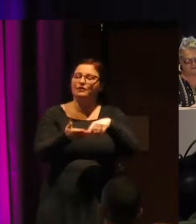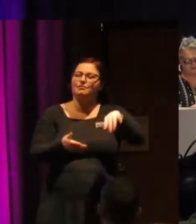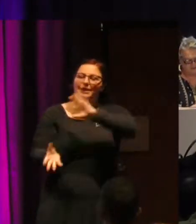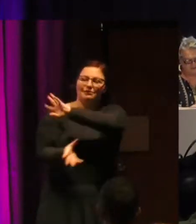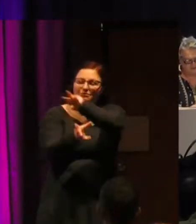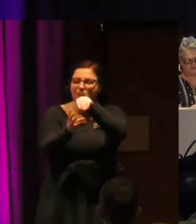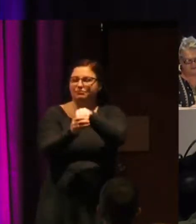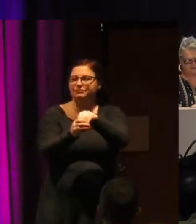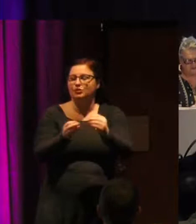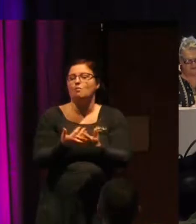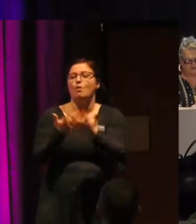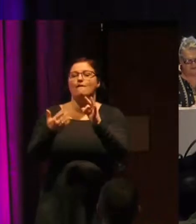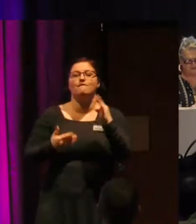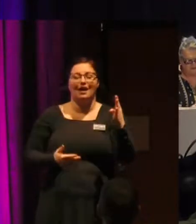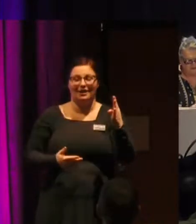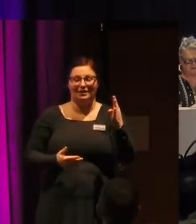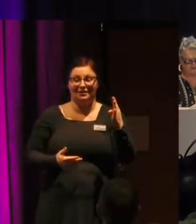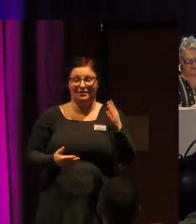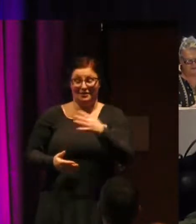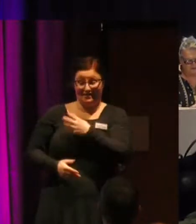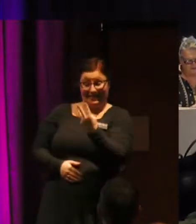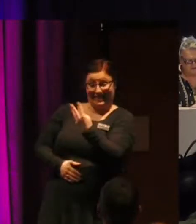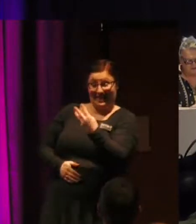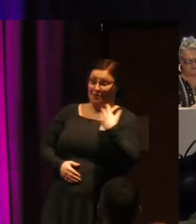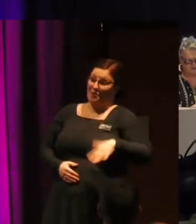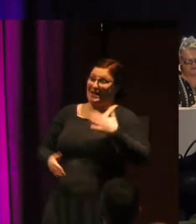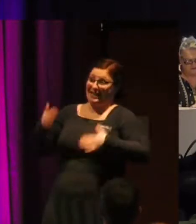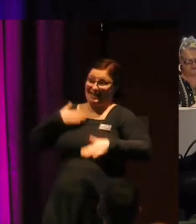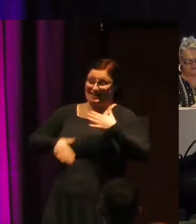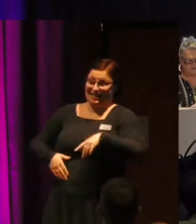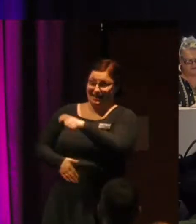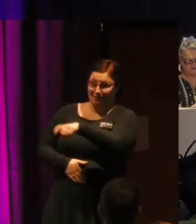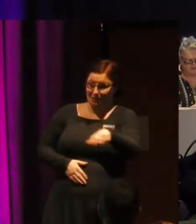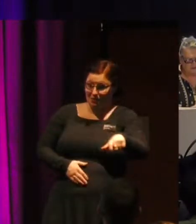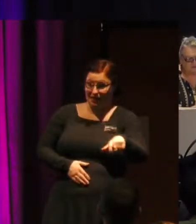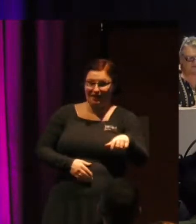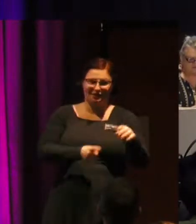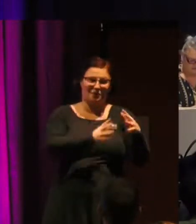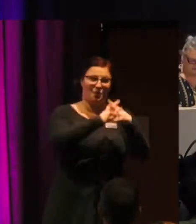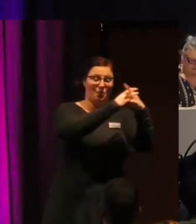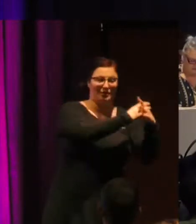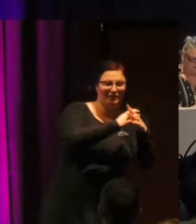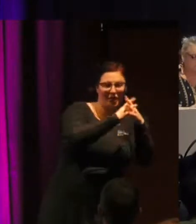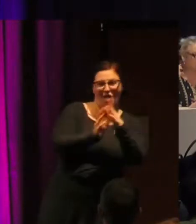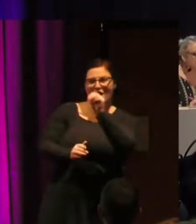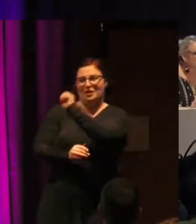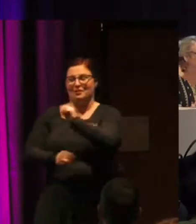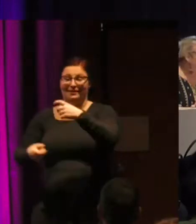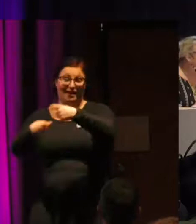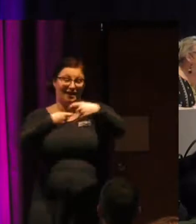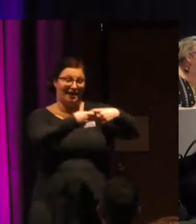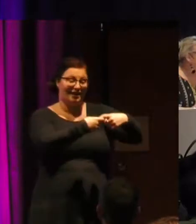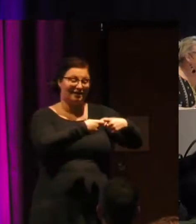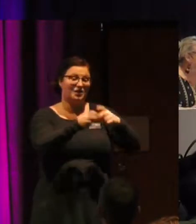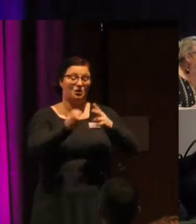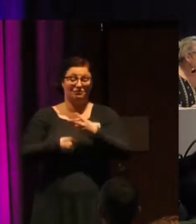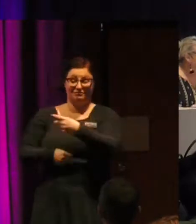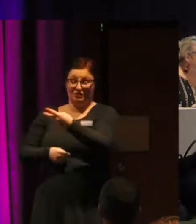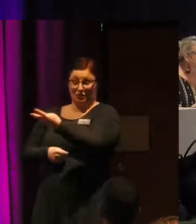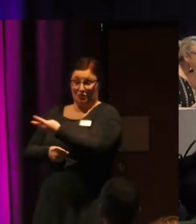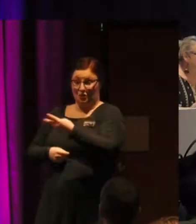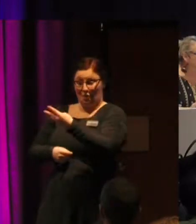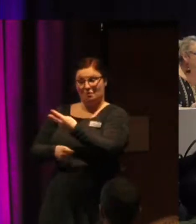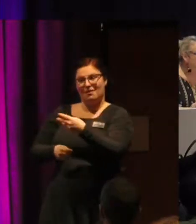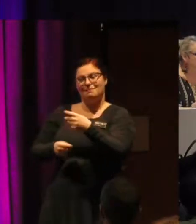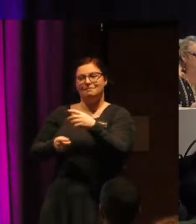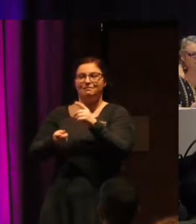we have an interesting panel of speakers who, given the US-European context, also probably don't agree necessarily on